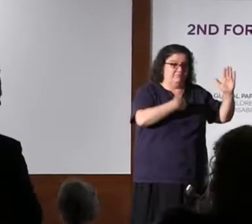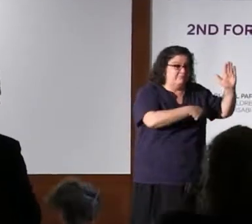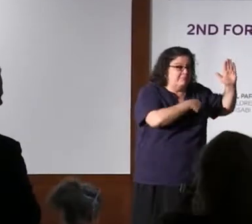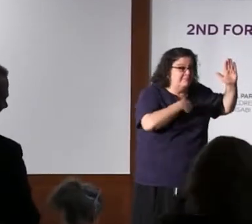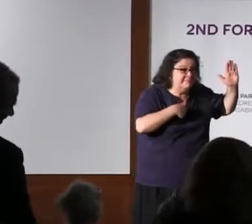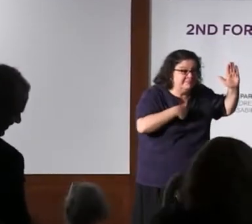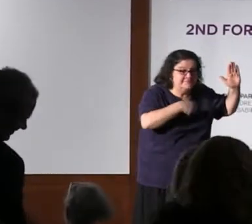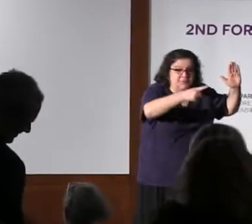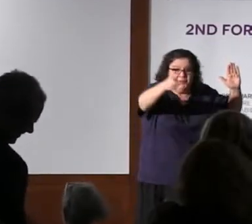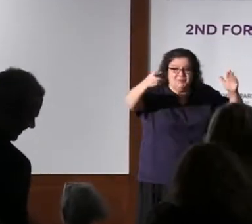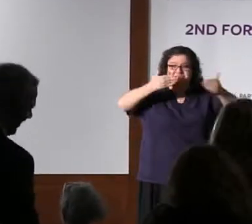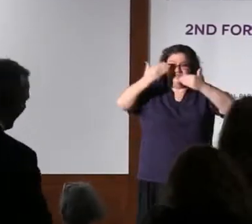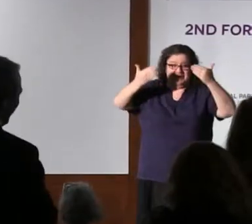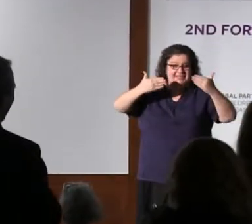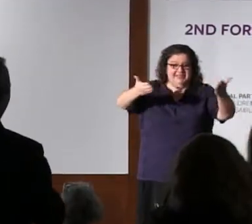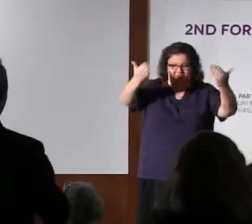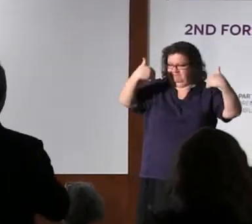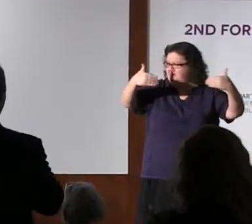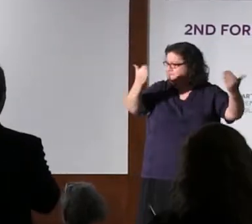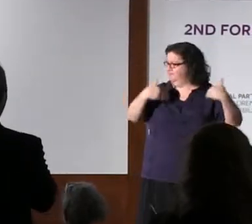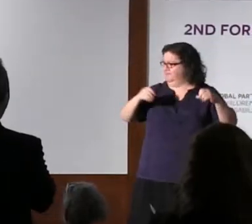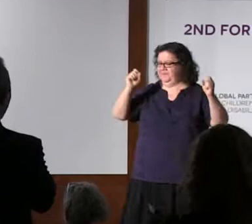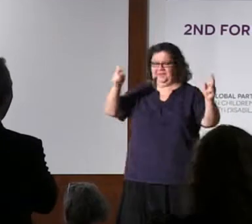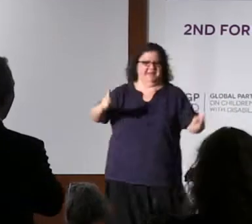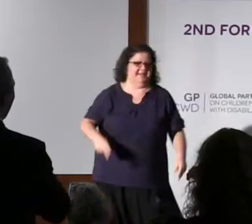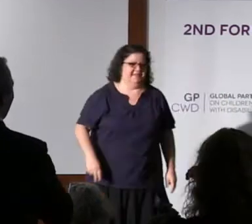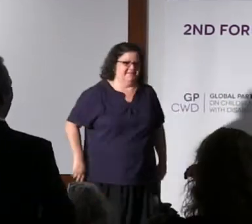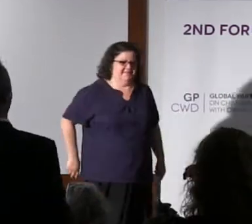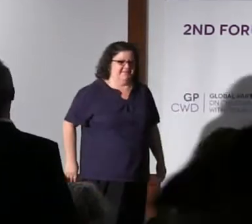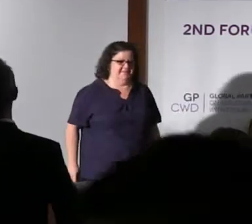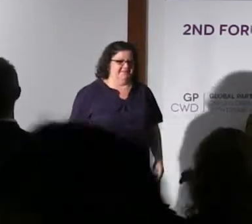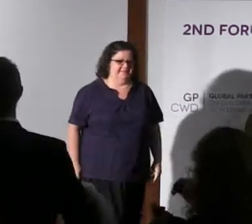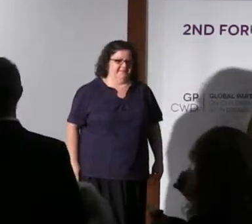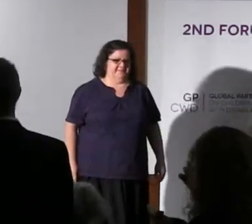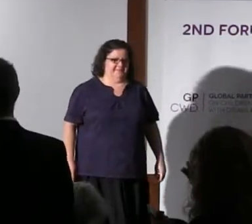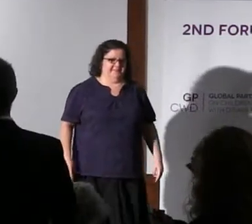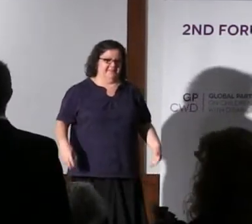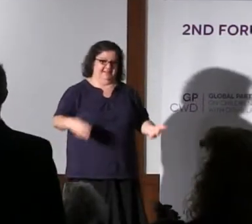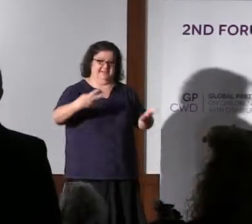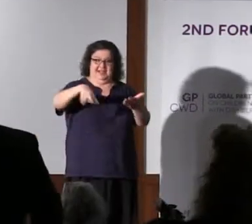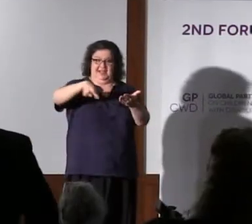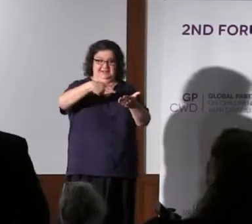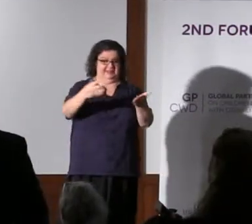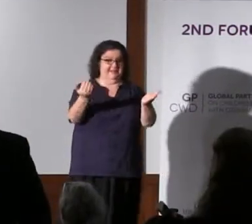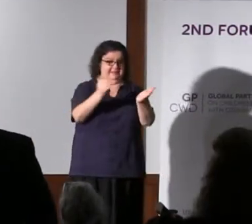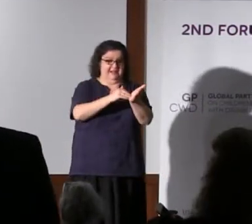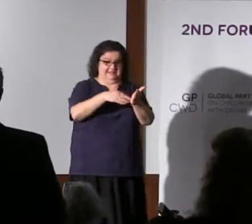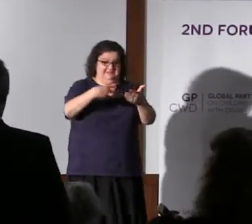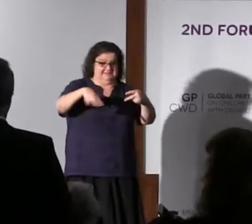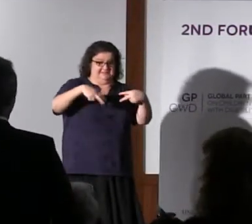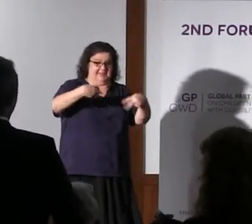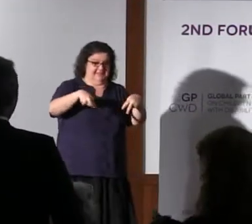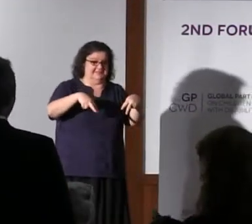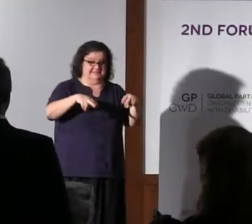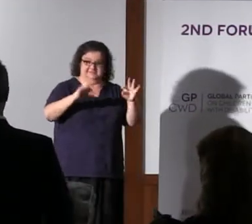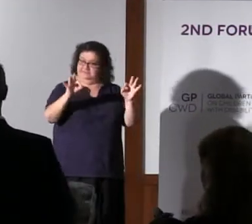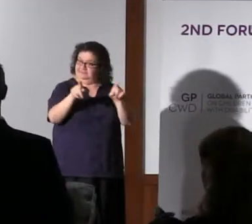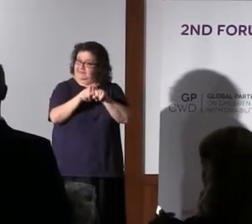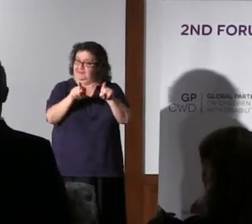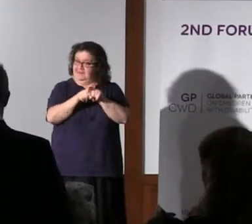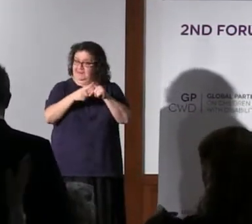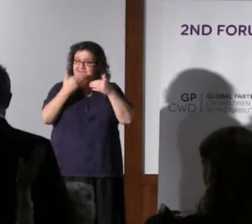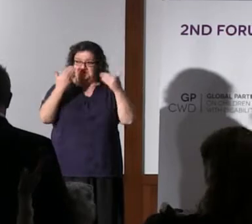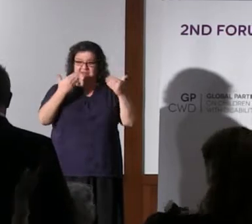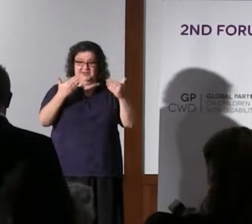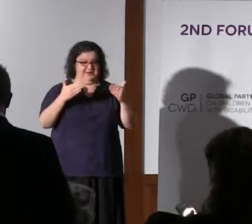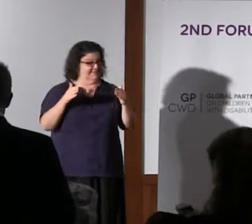Please. So please, yeah, can I have this song, Let's Dance, once again for the amazing audience? Grab a girlfriend, grab a boyfriend,